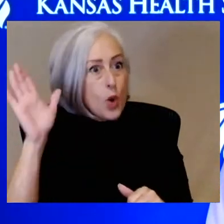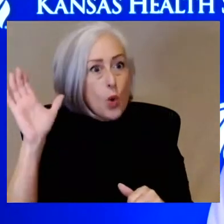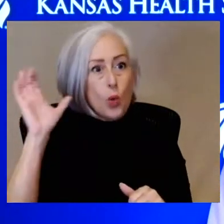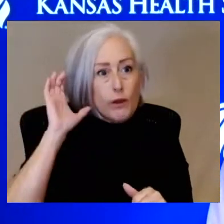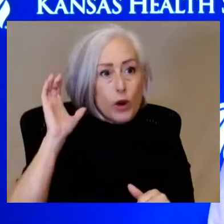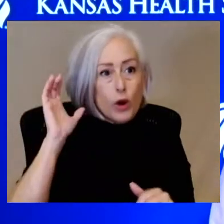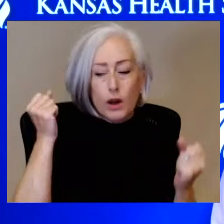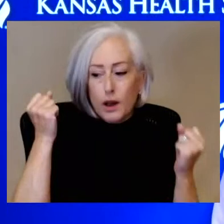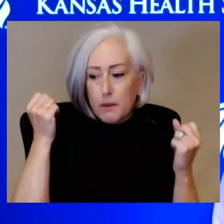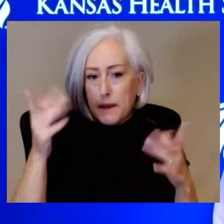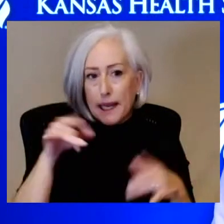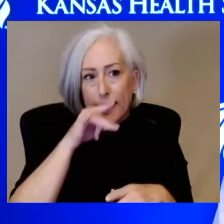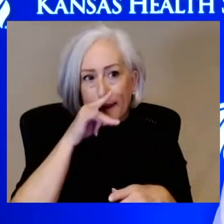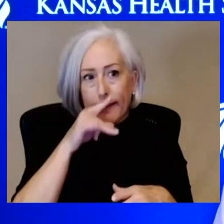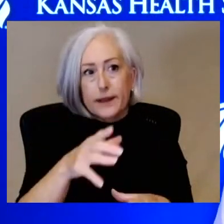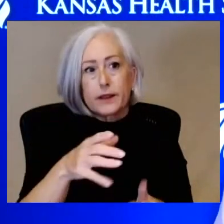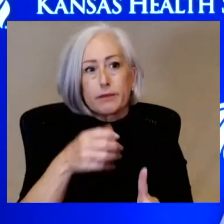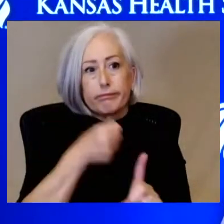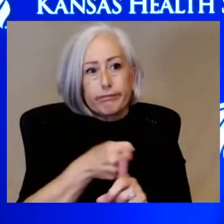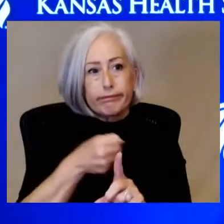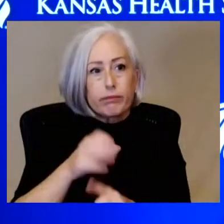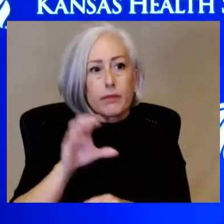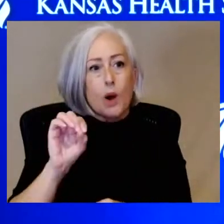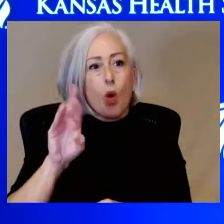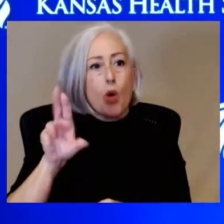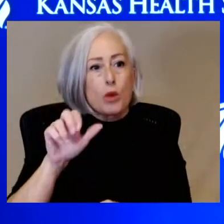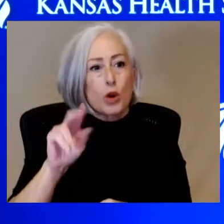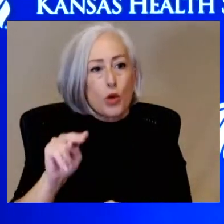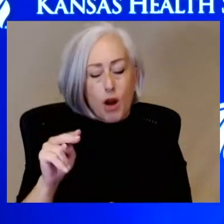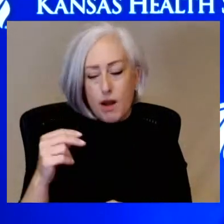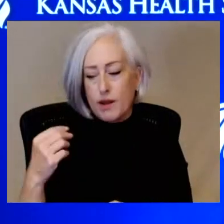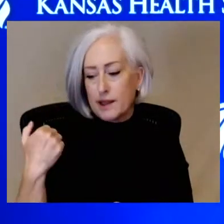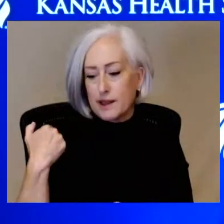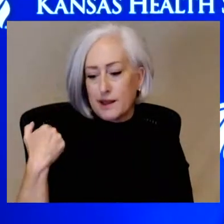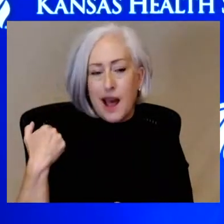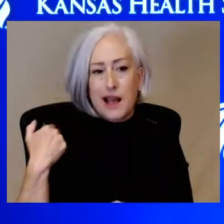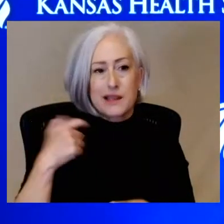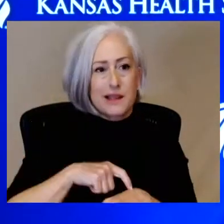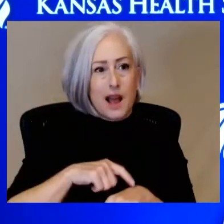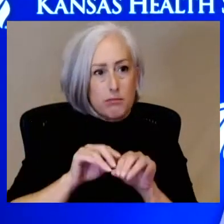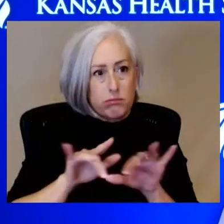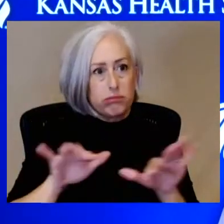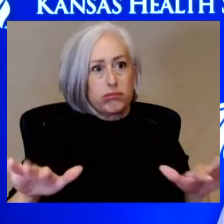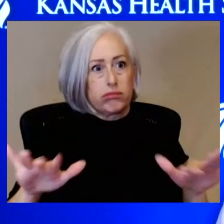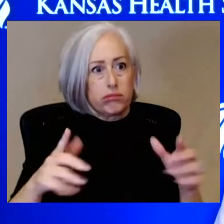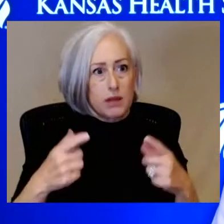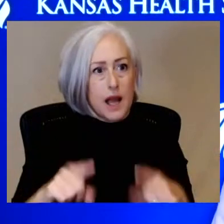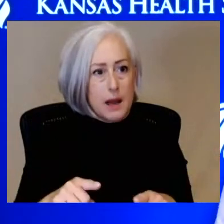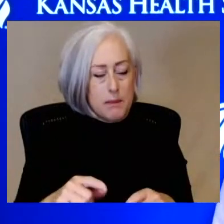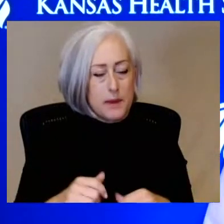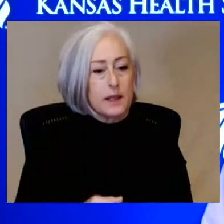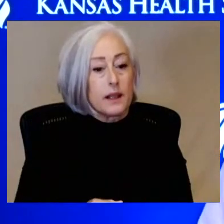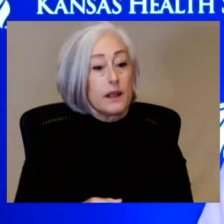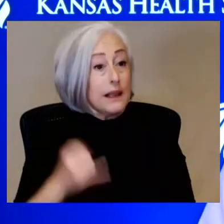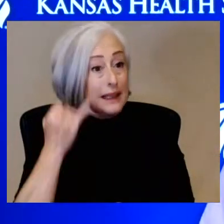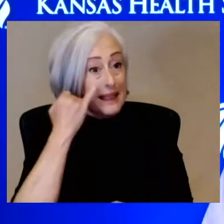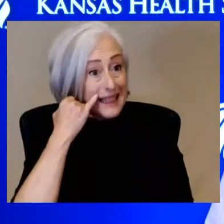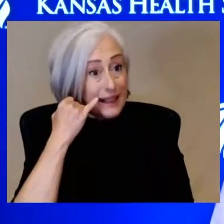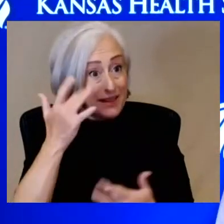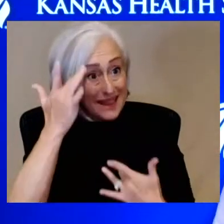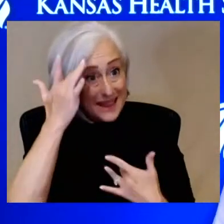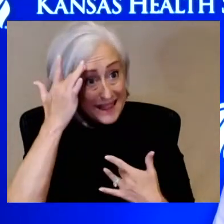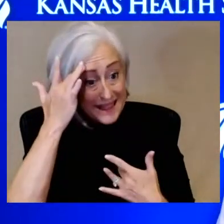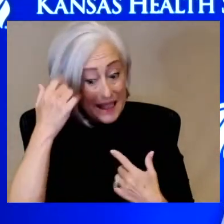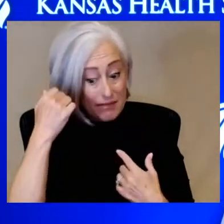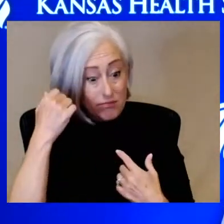over the past, this last surge. And so if that has happened, I would certainly recommend waiting, 8 to 12 weeks.